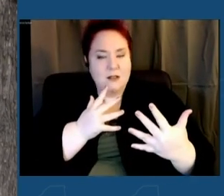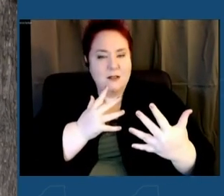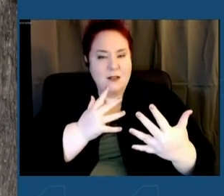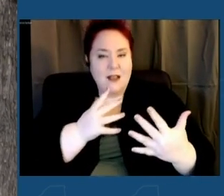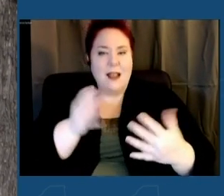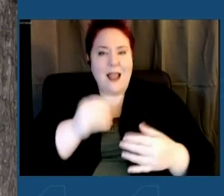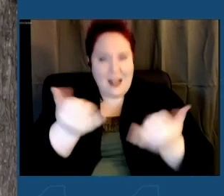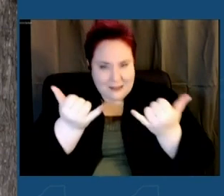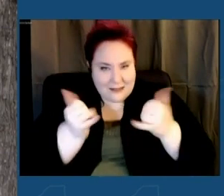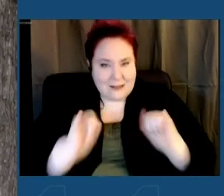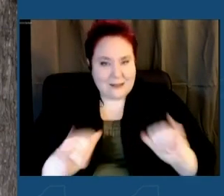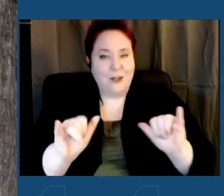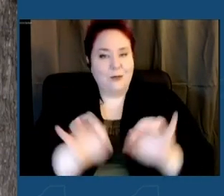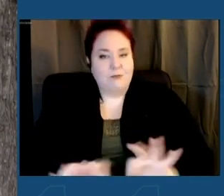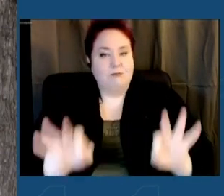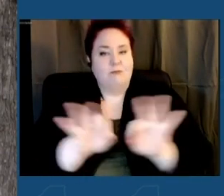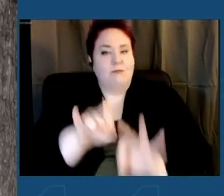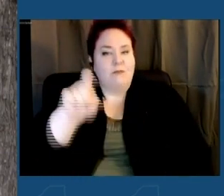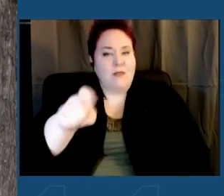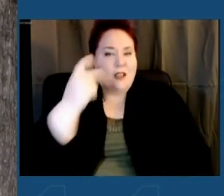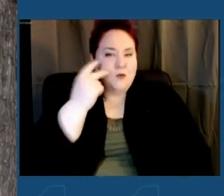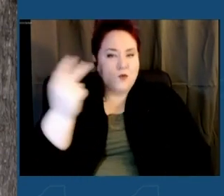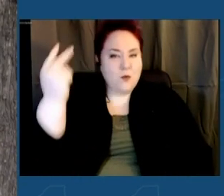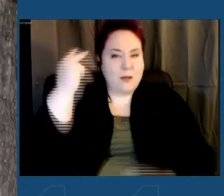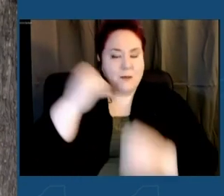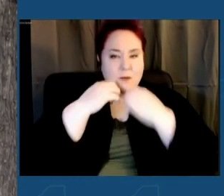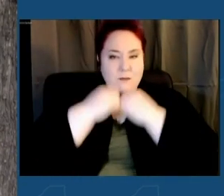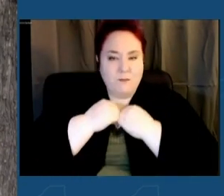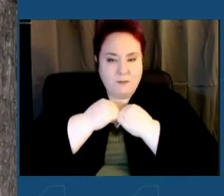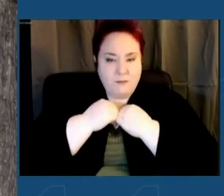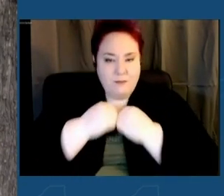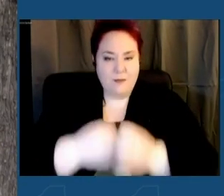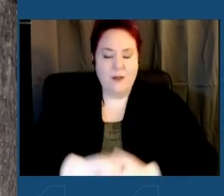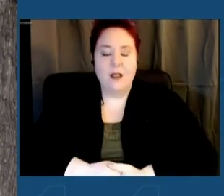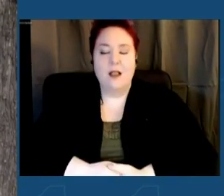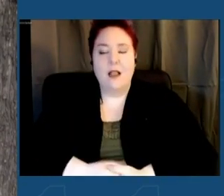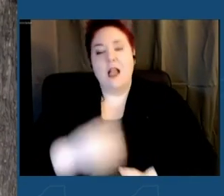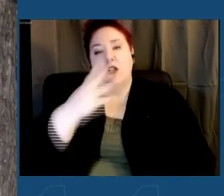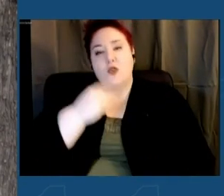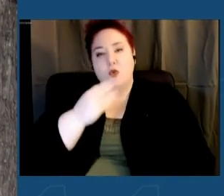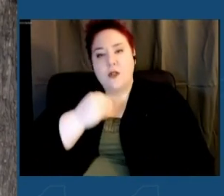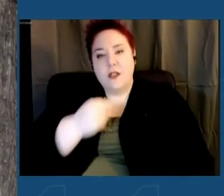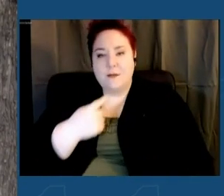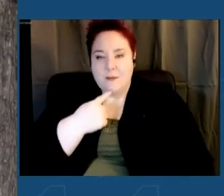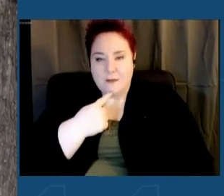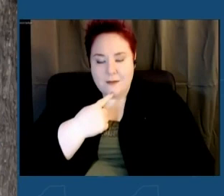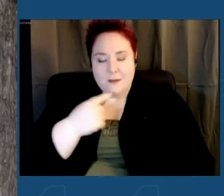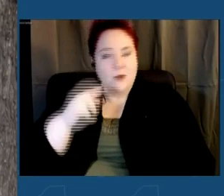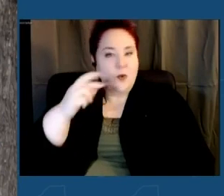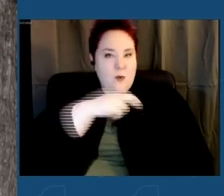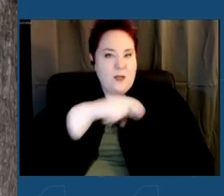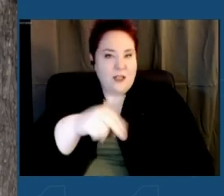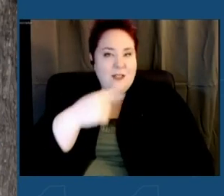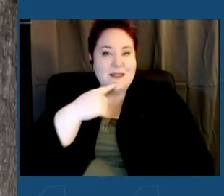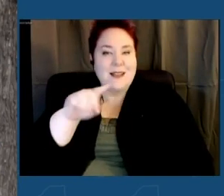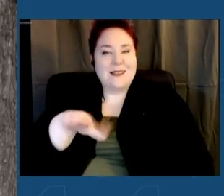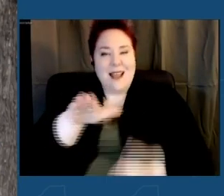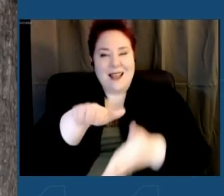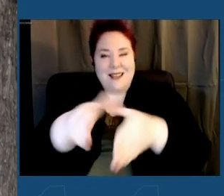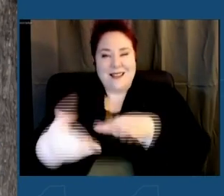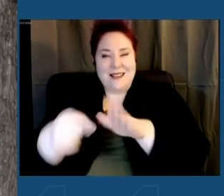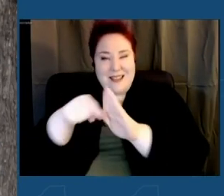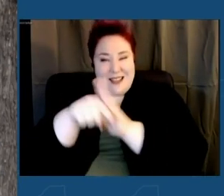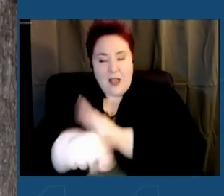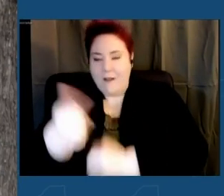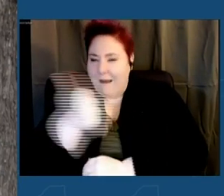remembering. In Judaism, it is said that the taking of a single life is akin to